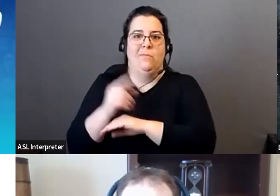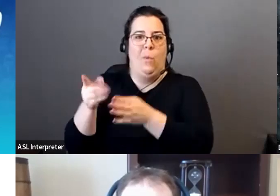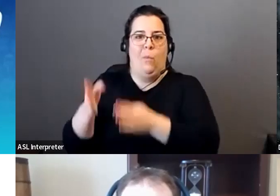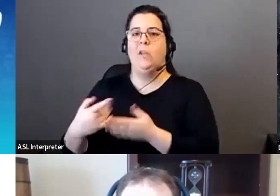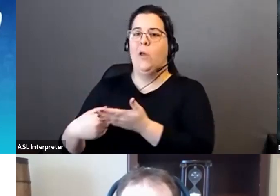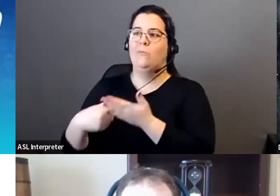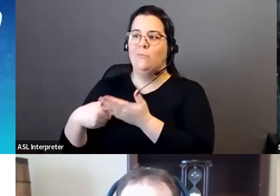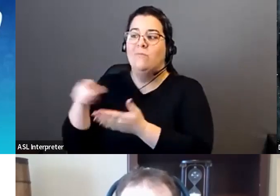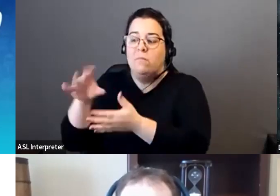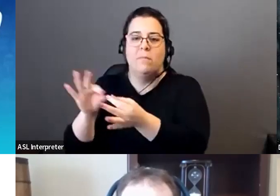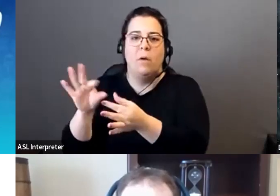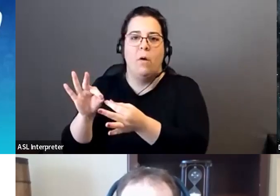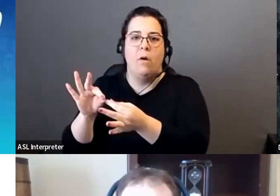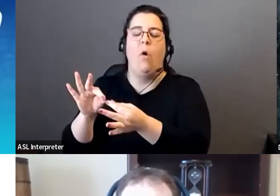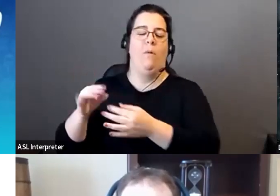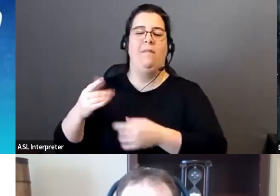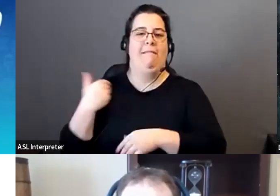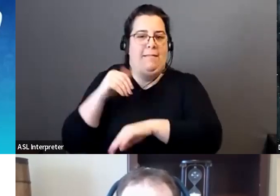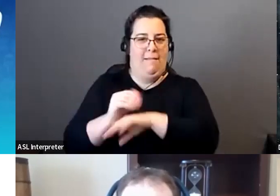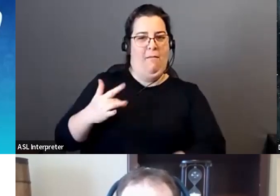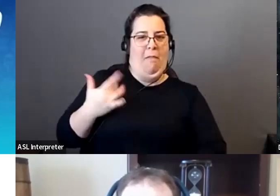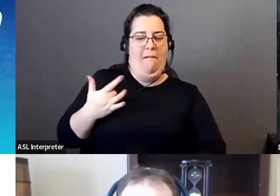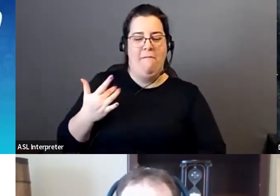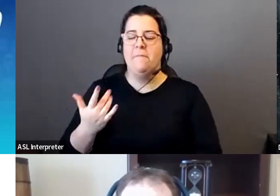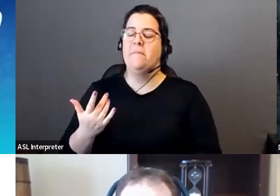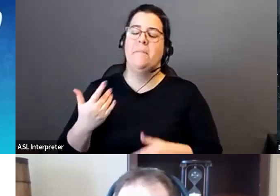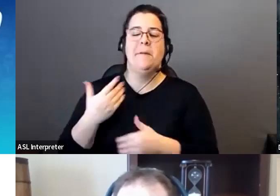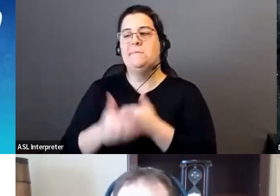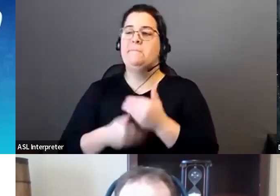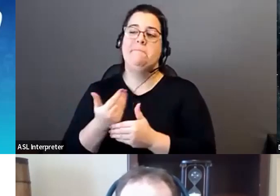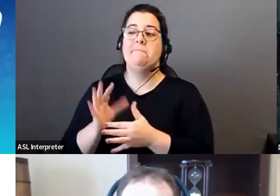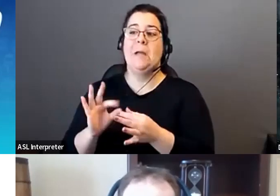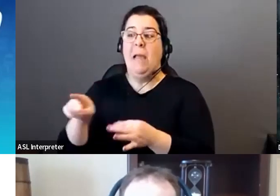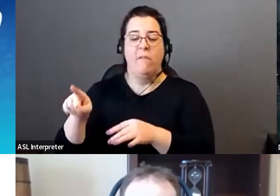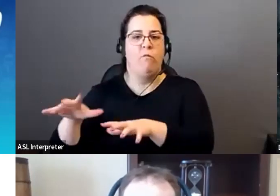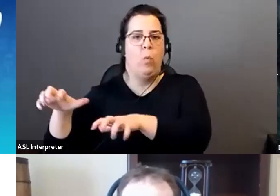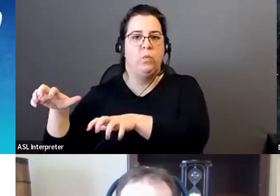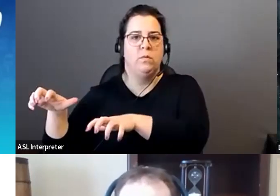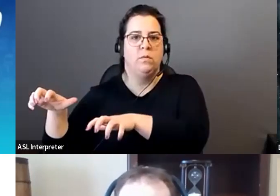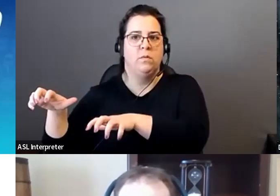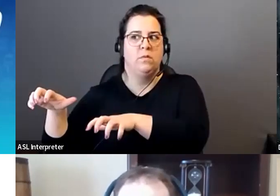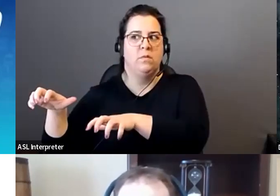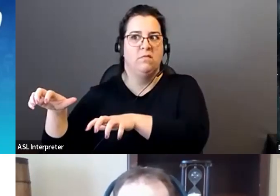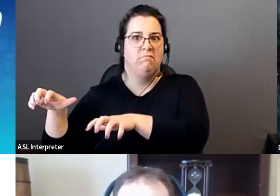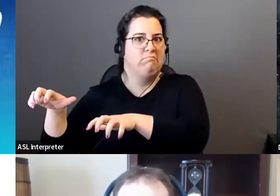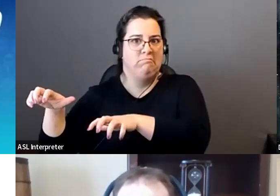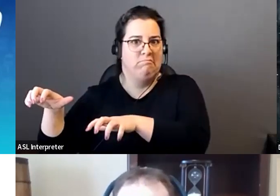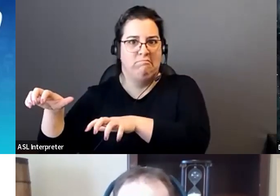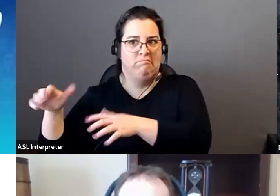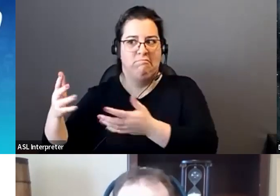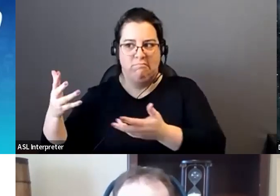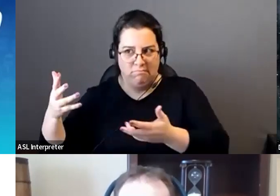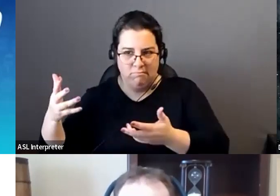he froze for a moment. And there were parts where, as he said, he was speaking, but the audio was not in sync with his lips.